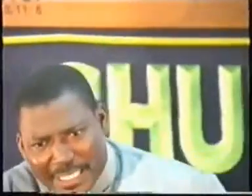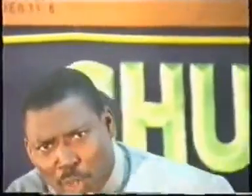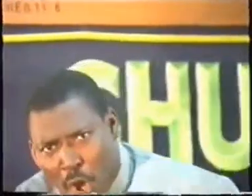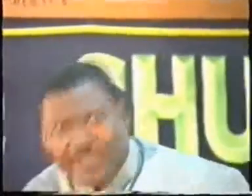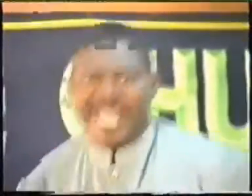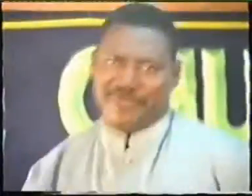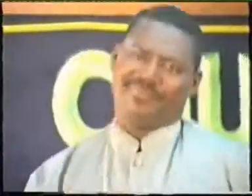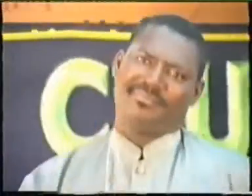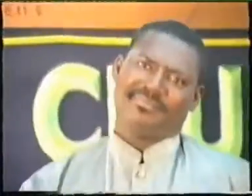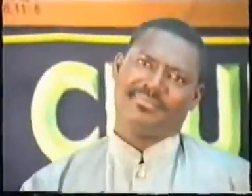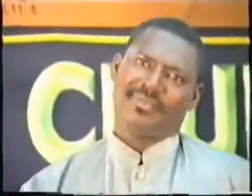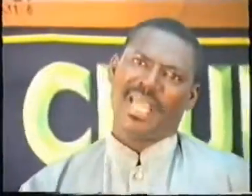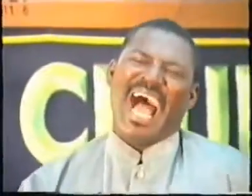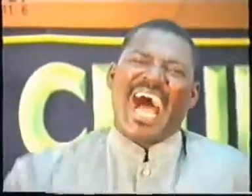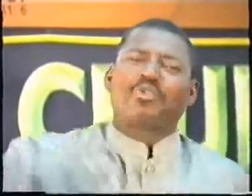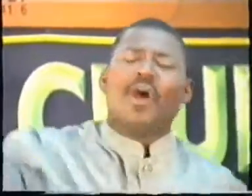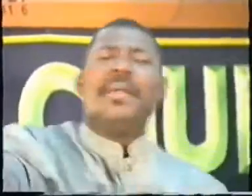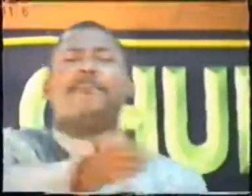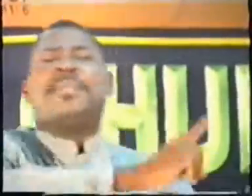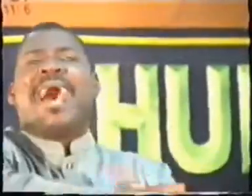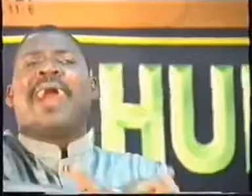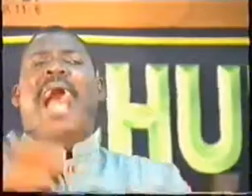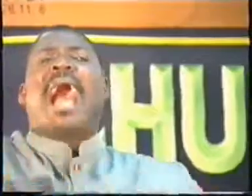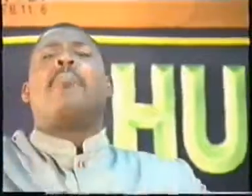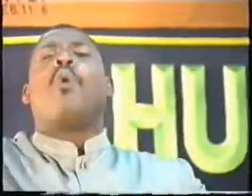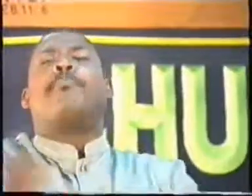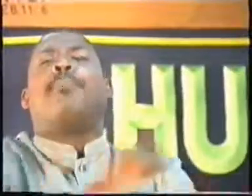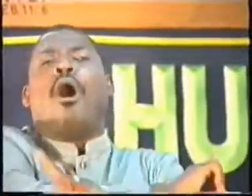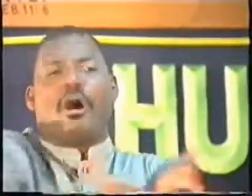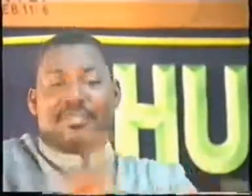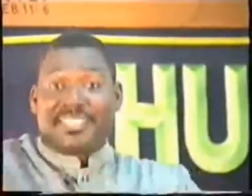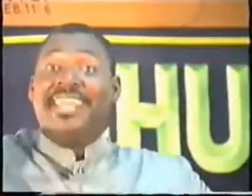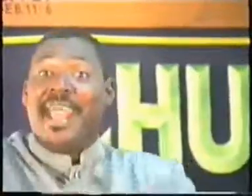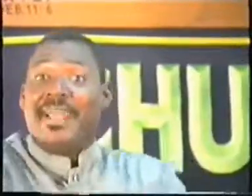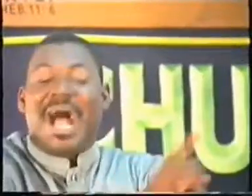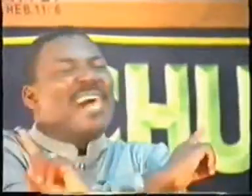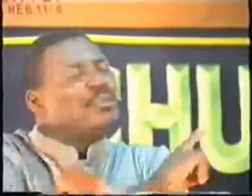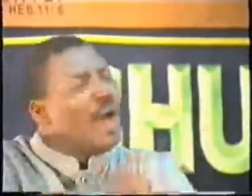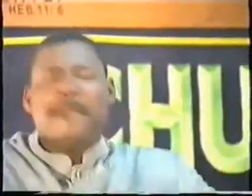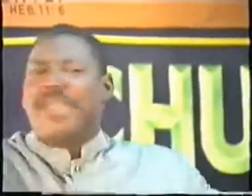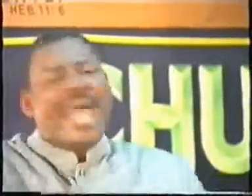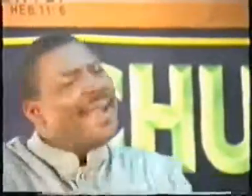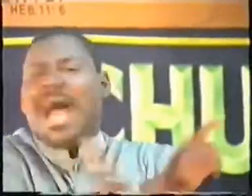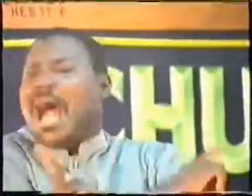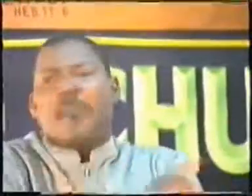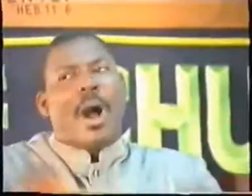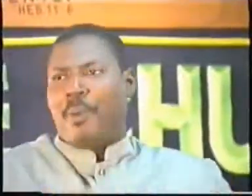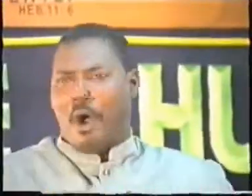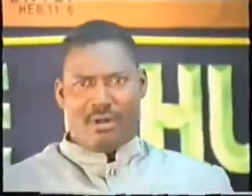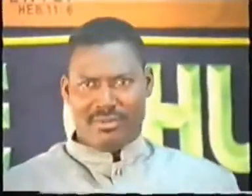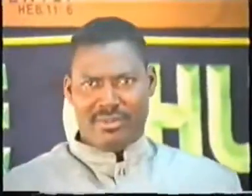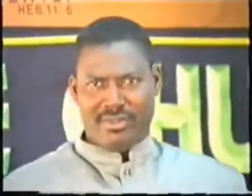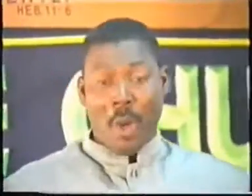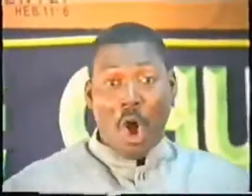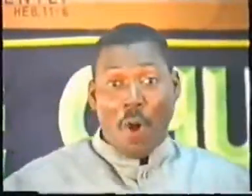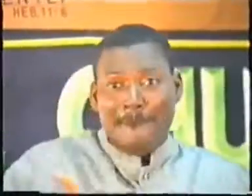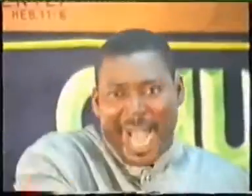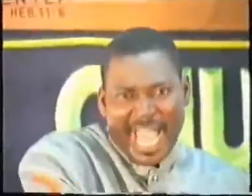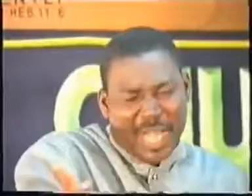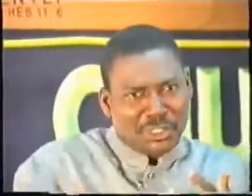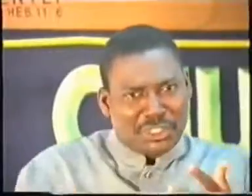free Macedonian, a solid Biara Amwa Paul, Jenny. A sorry biara amwa Paul.